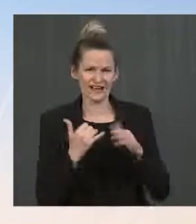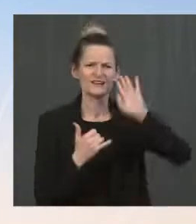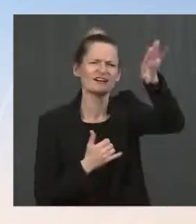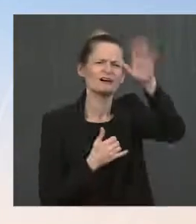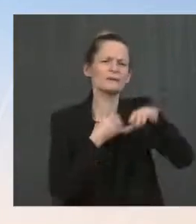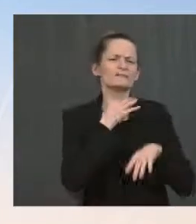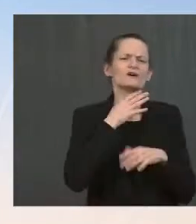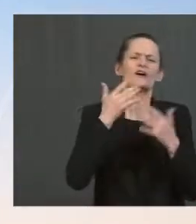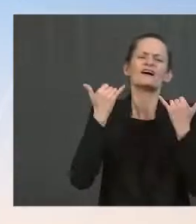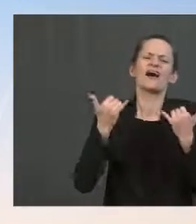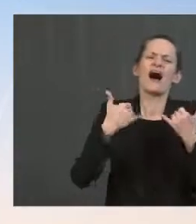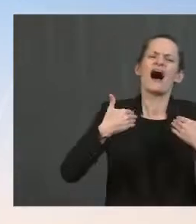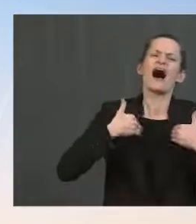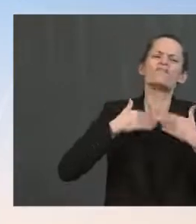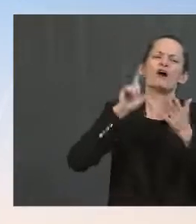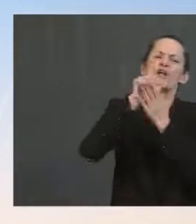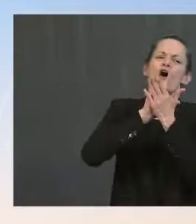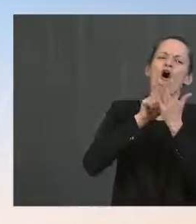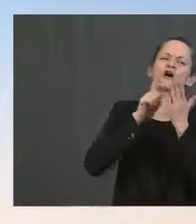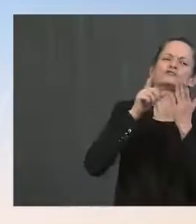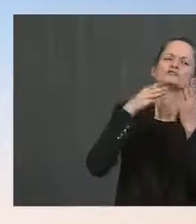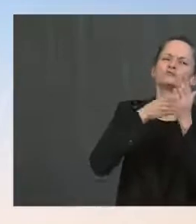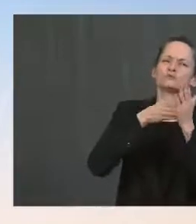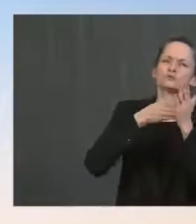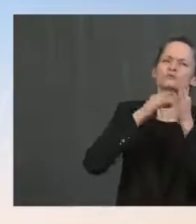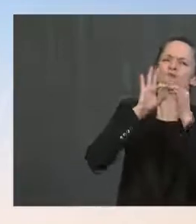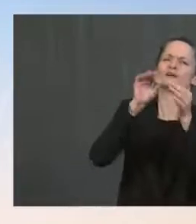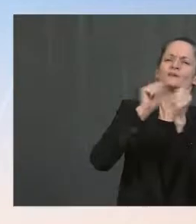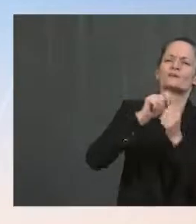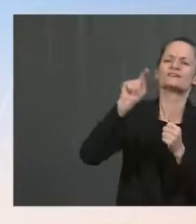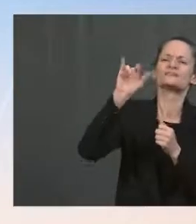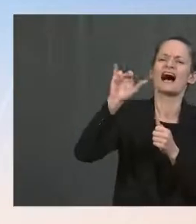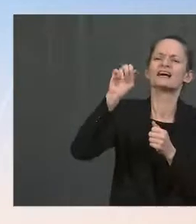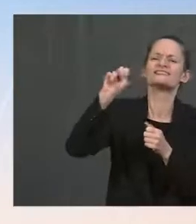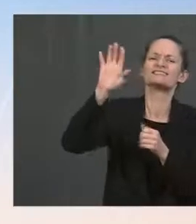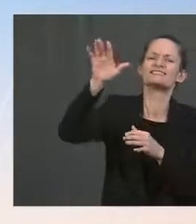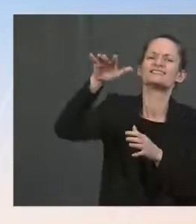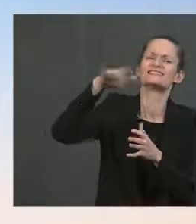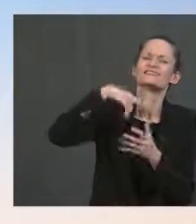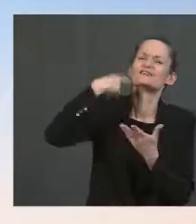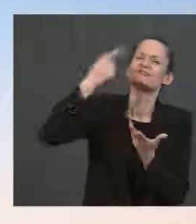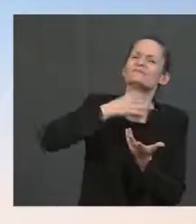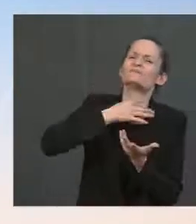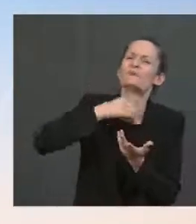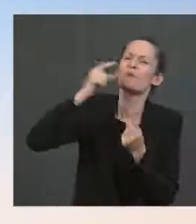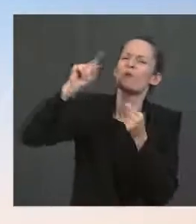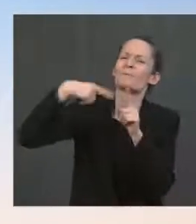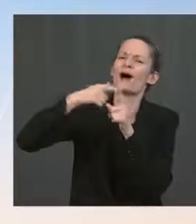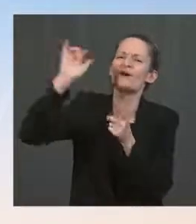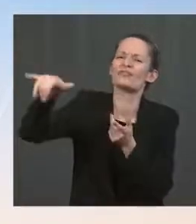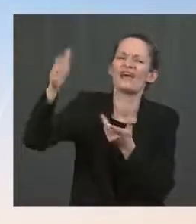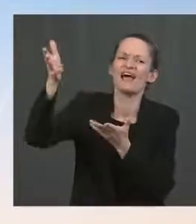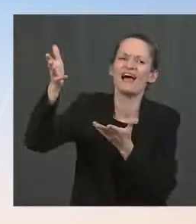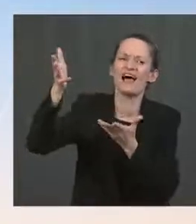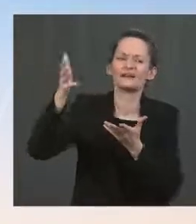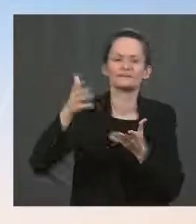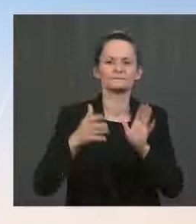is illegal, and what are you going to do about it? Well, so I want to be very clear that